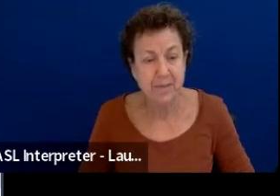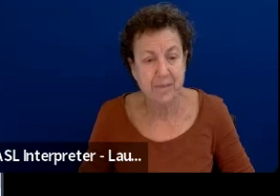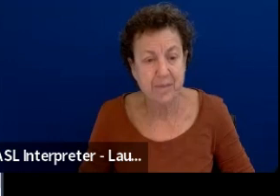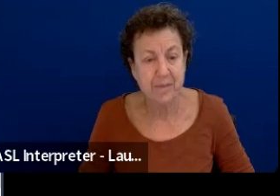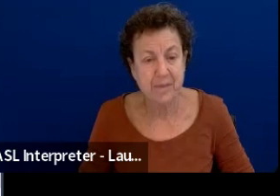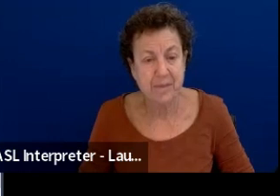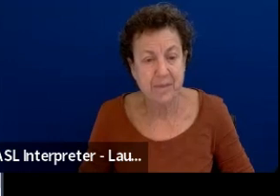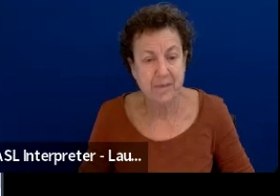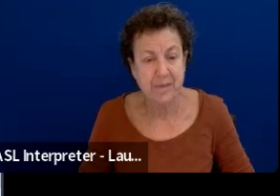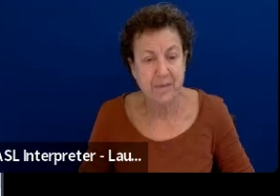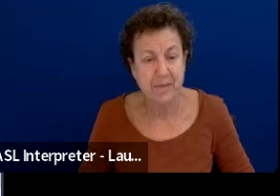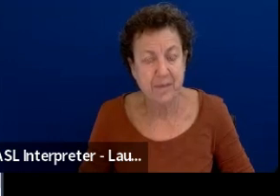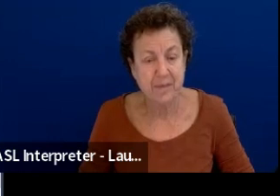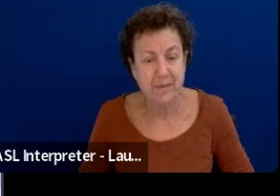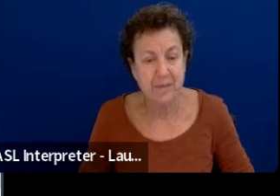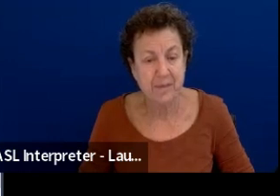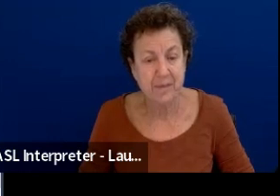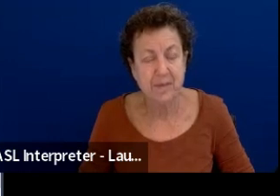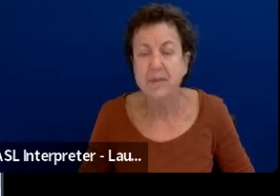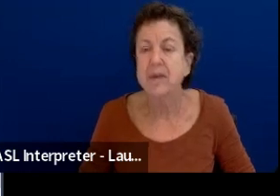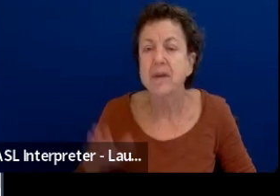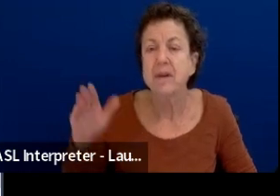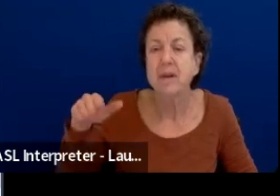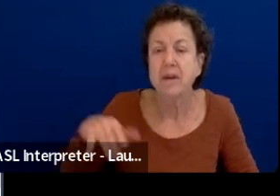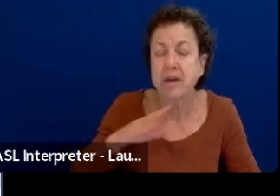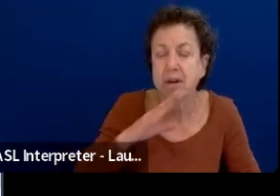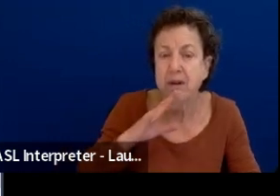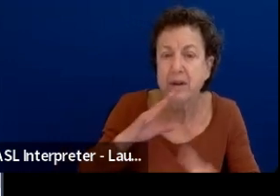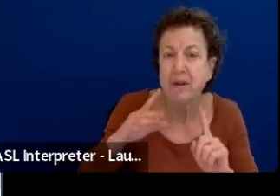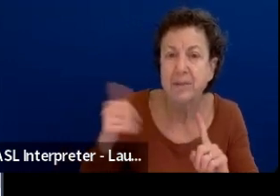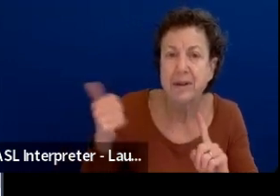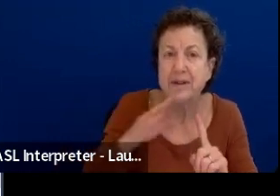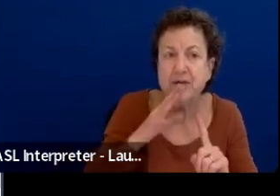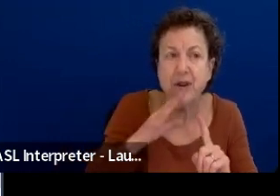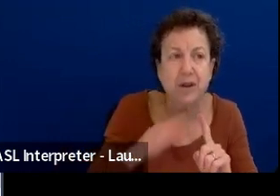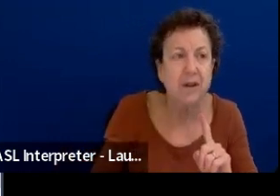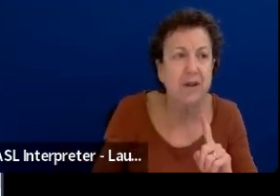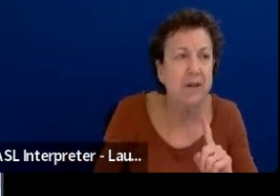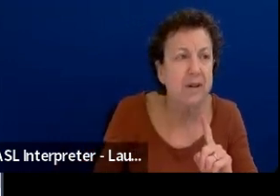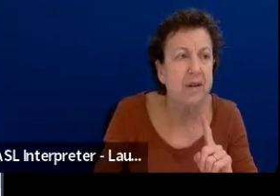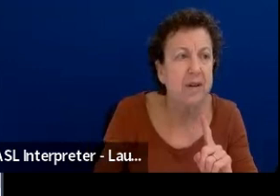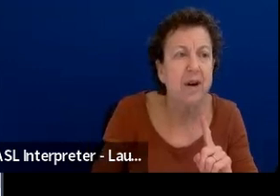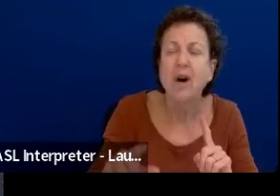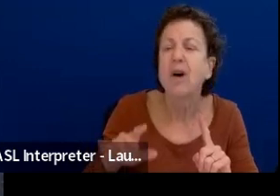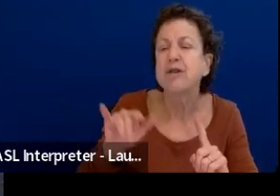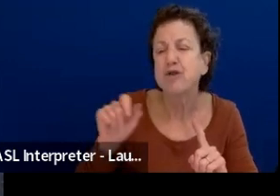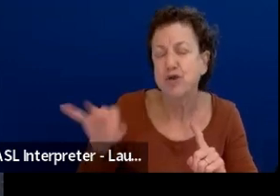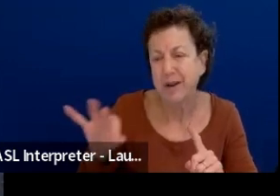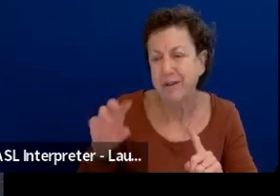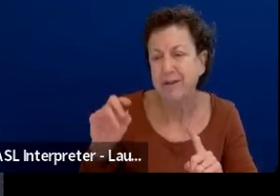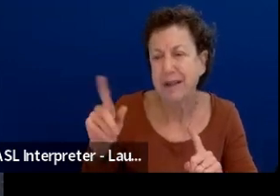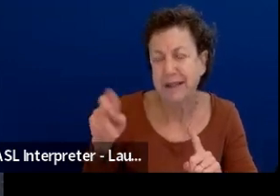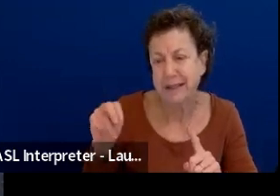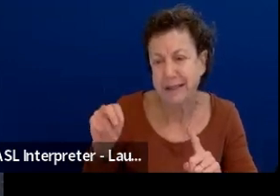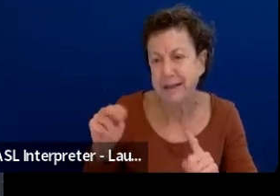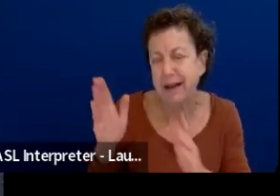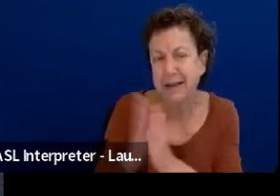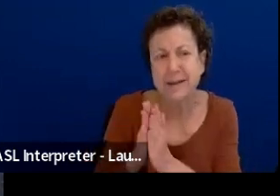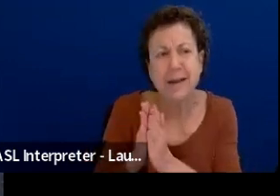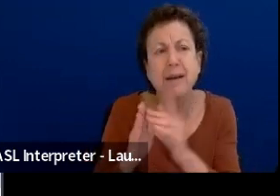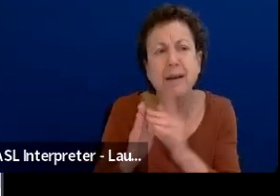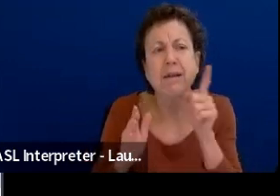court website. Hey, Ryan, Yes. quick question. So Sure. next to the